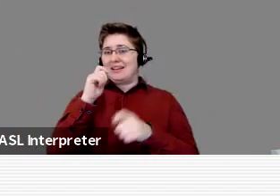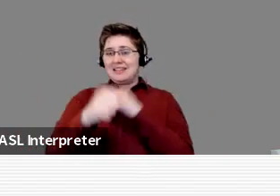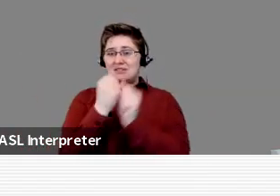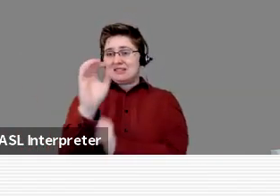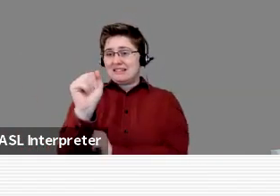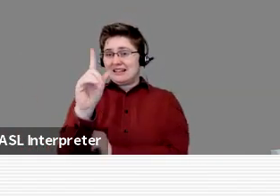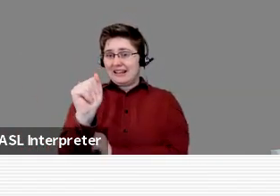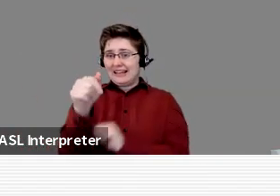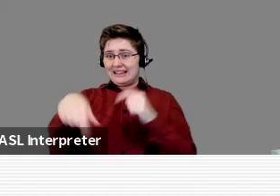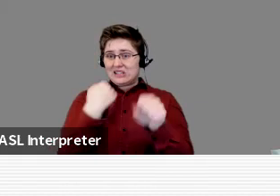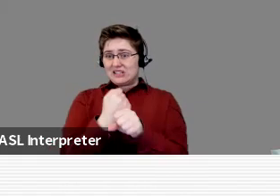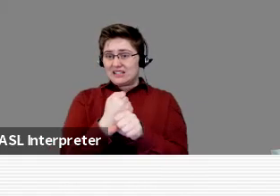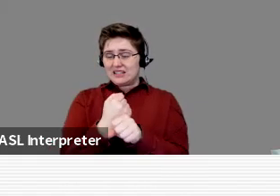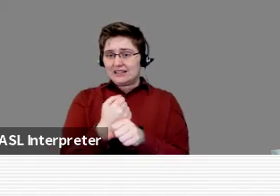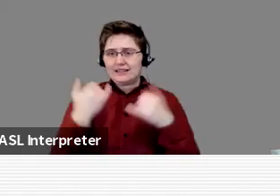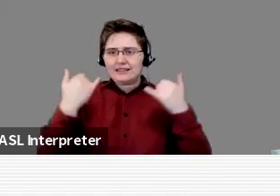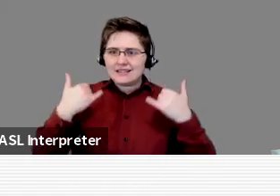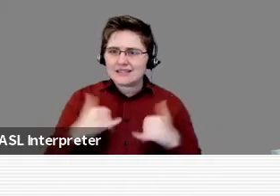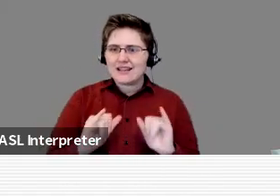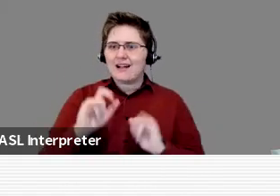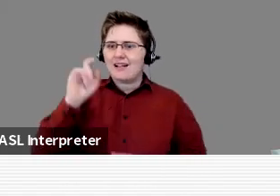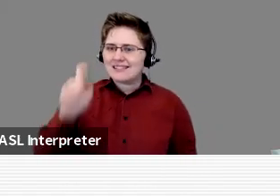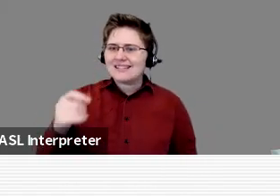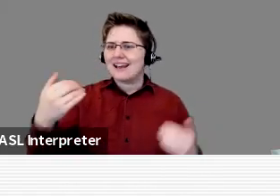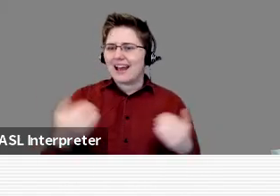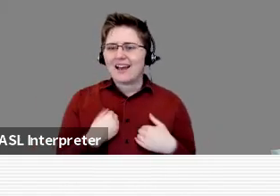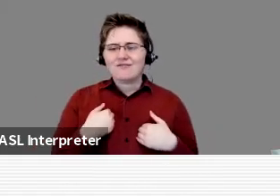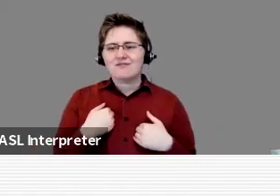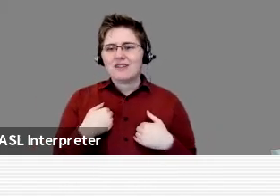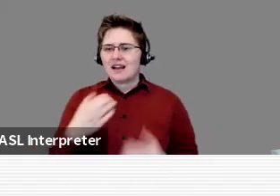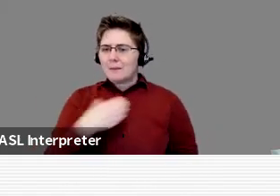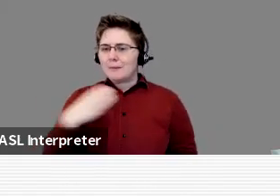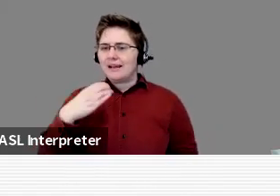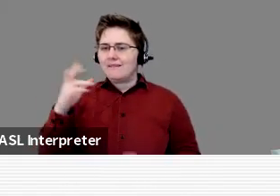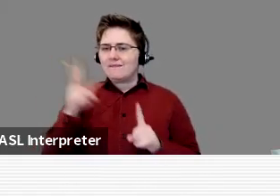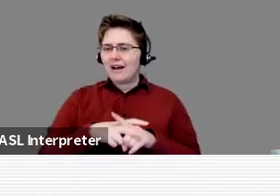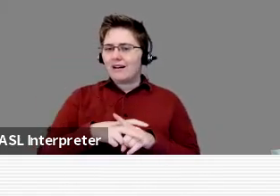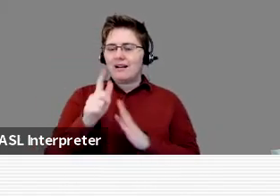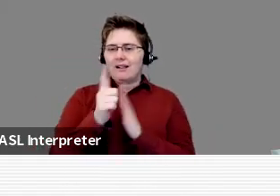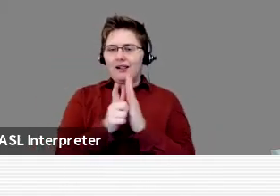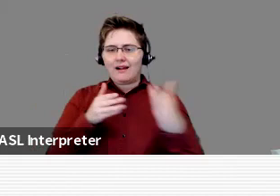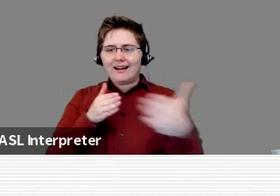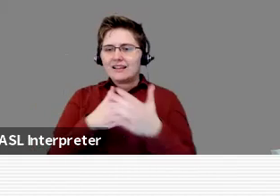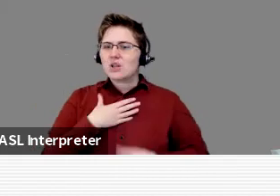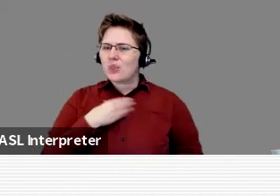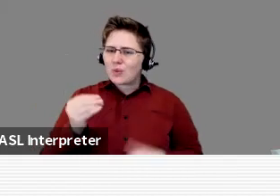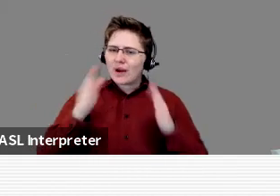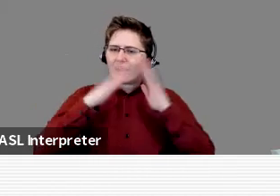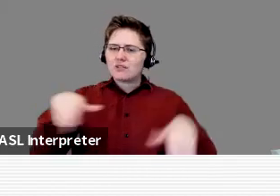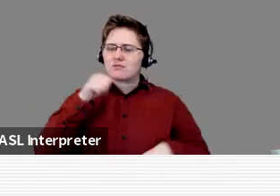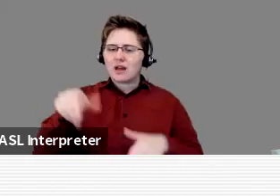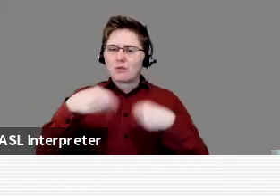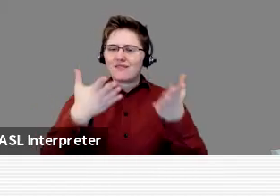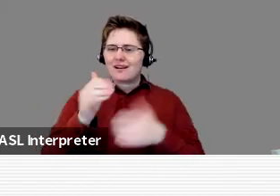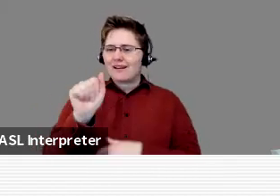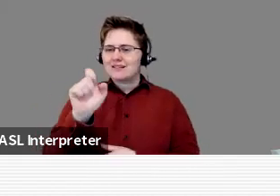year, there still had to be a complaint and a suit filed against the White House for not providing